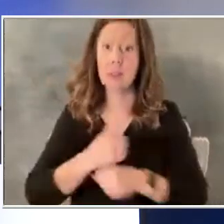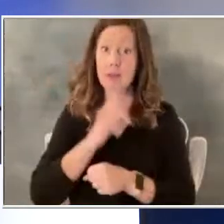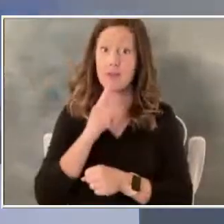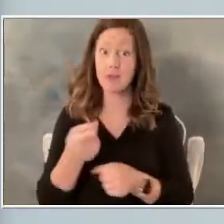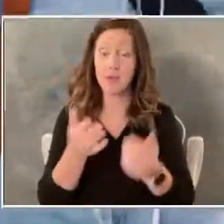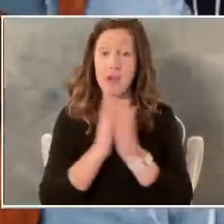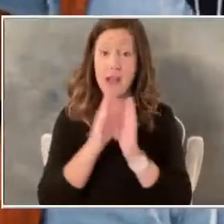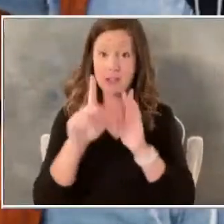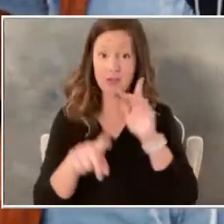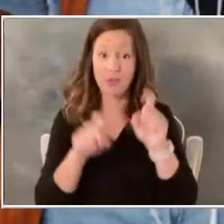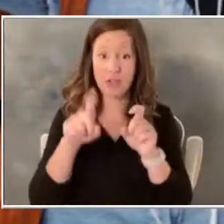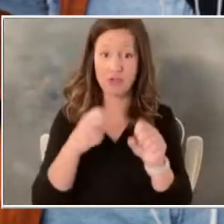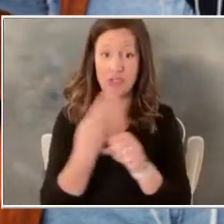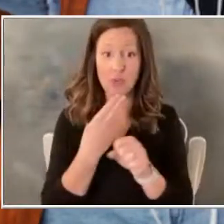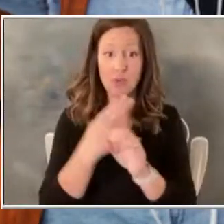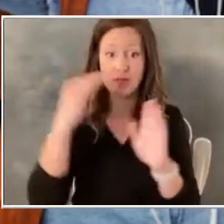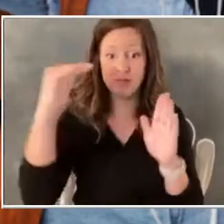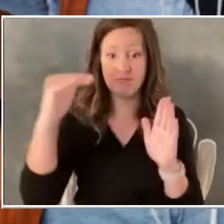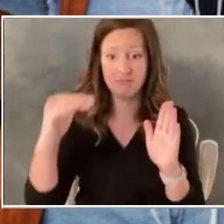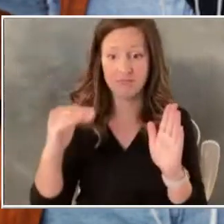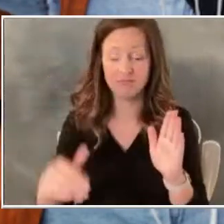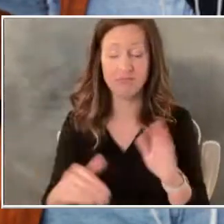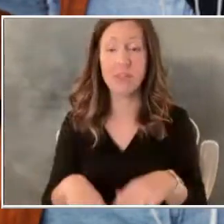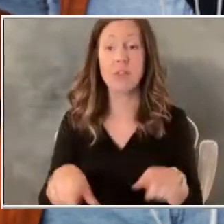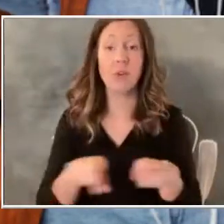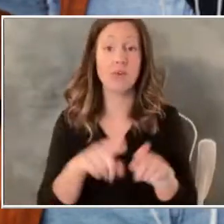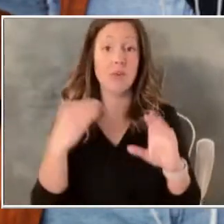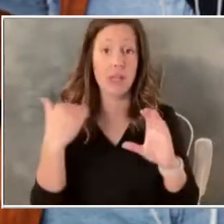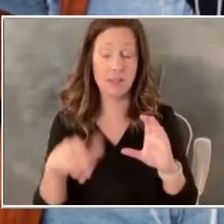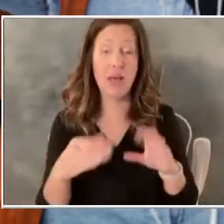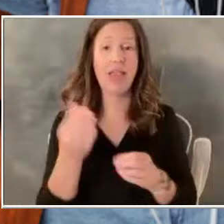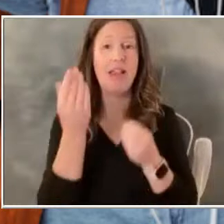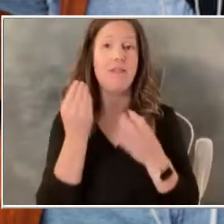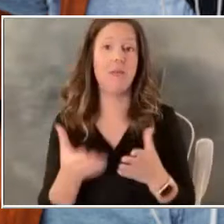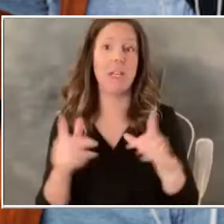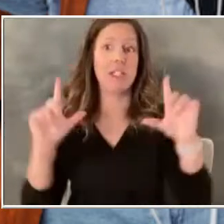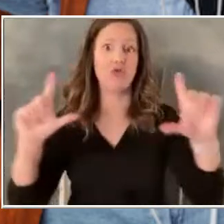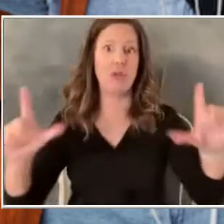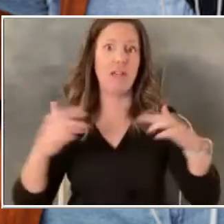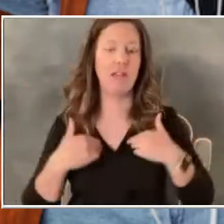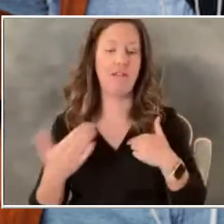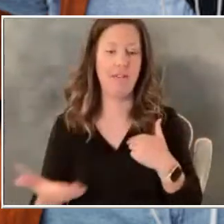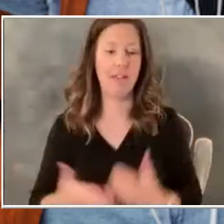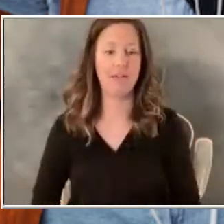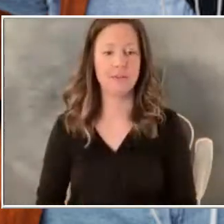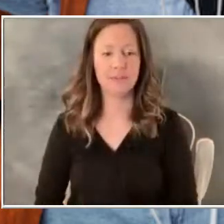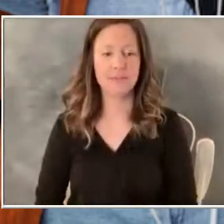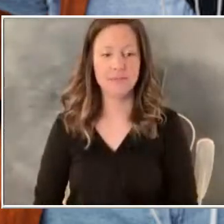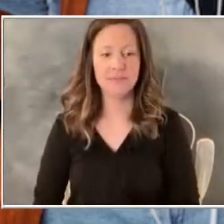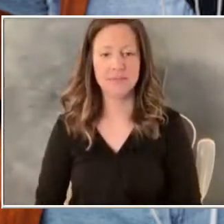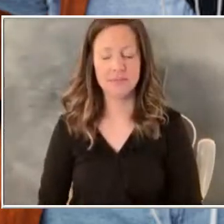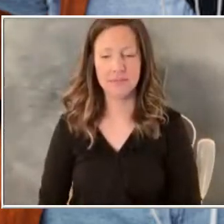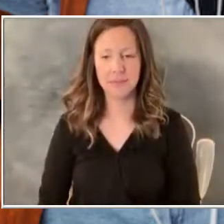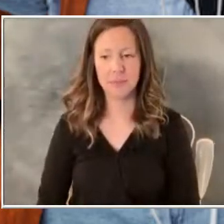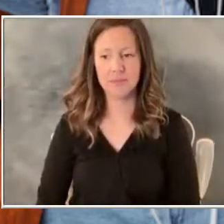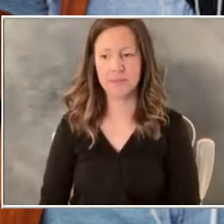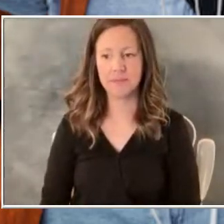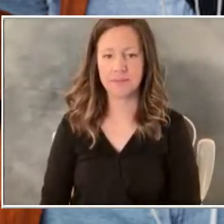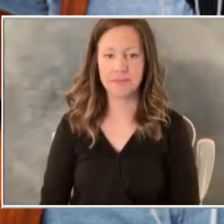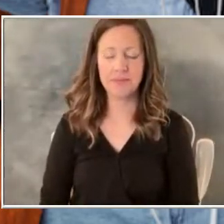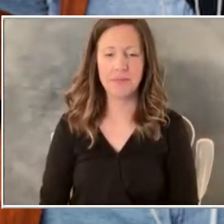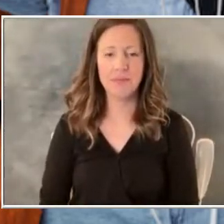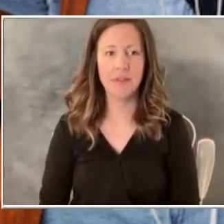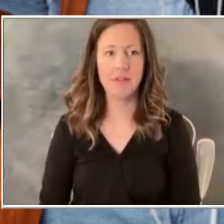or Facebook. You can email the Medical News Network. That information is right there on your screen. So let's talk about this. We have an animation